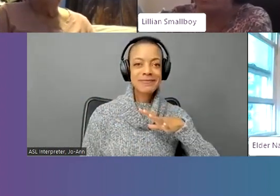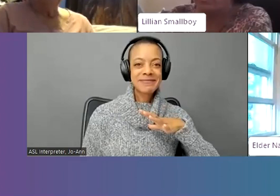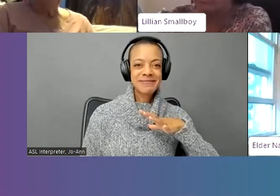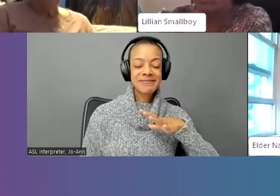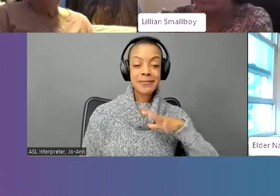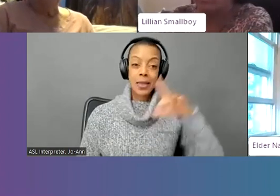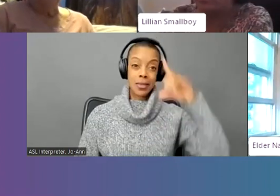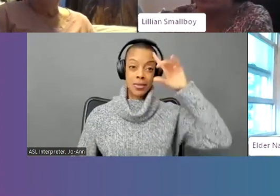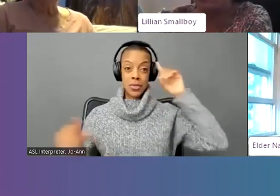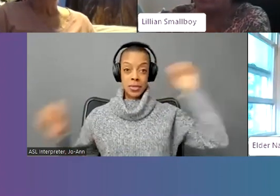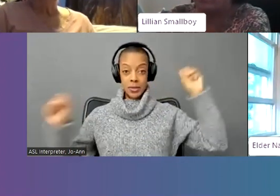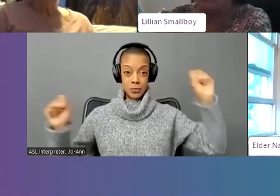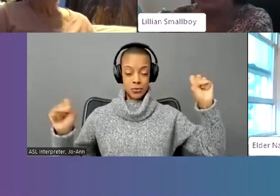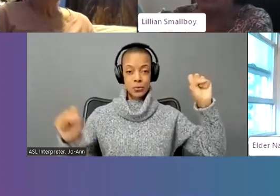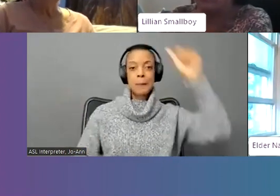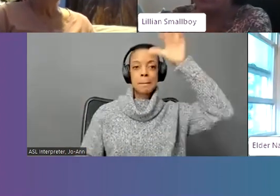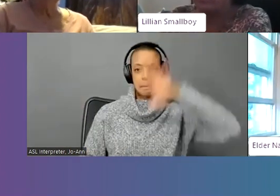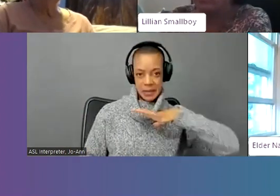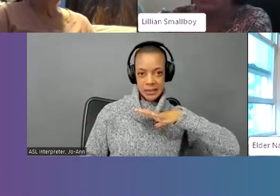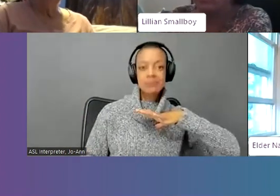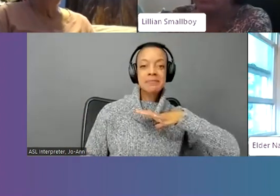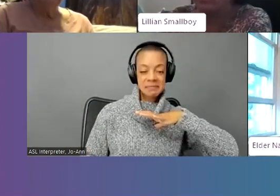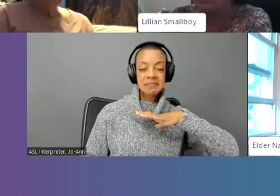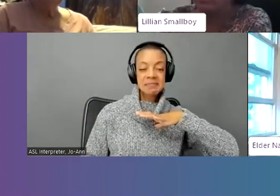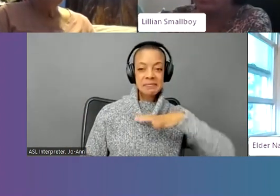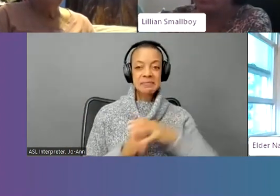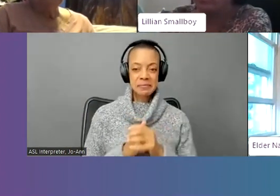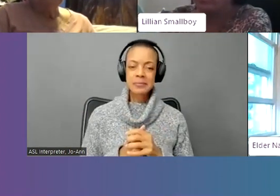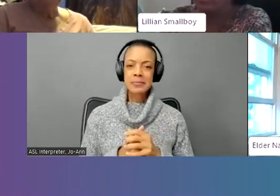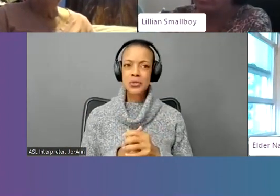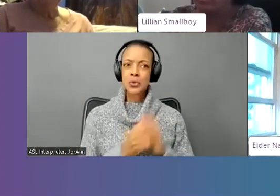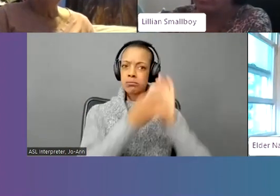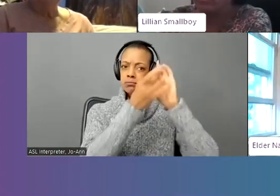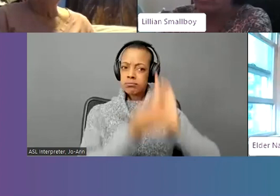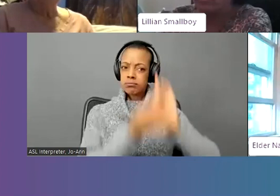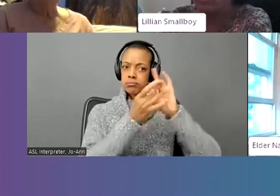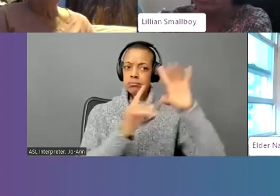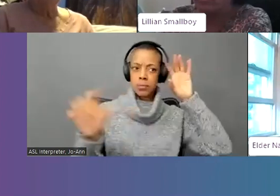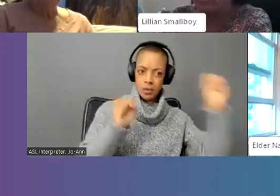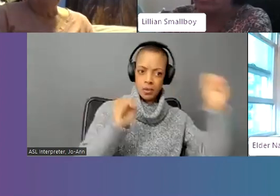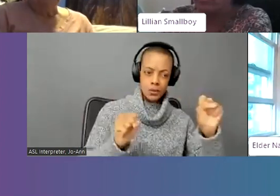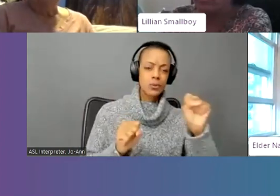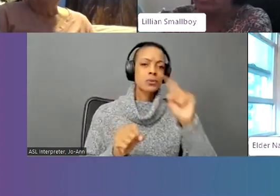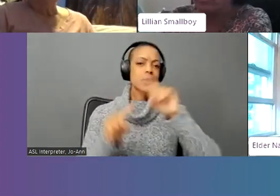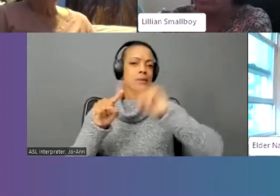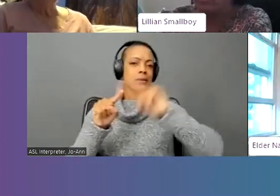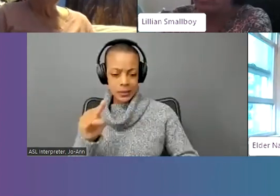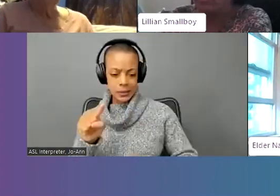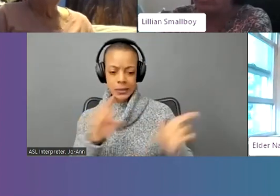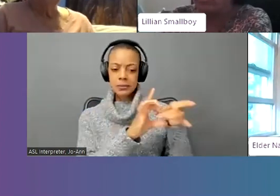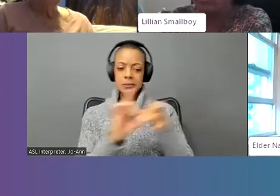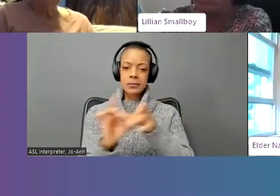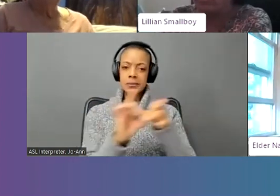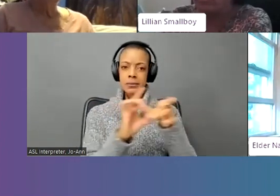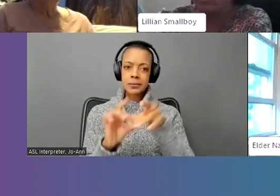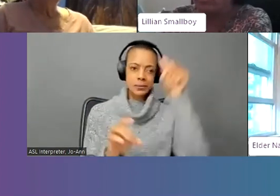male. And so when we talk about that relationship between the male and the female, that is so